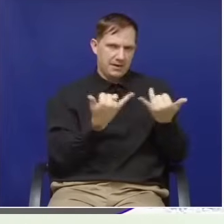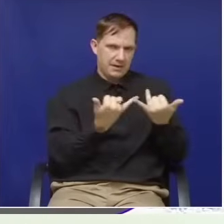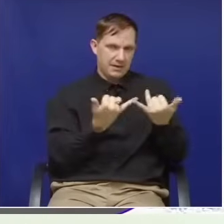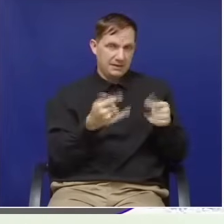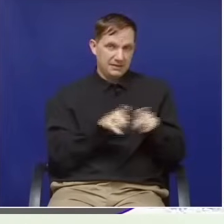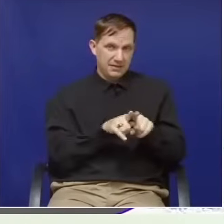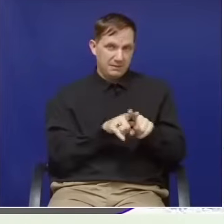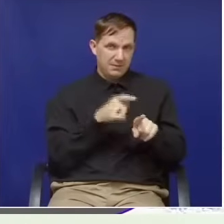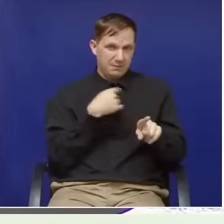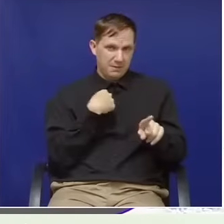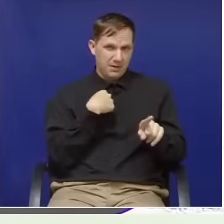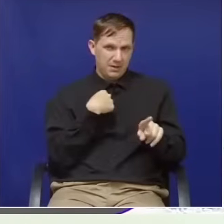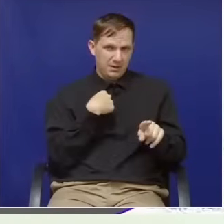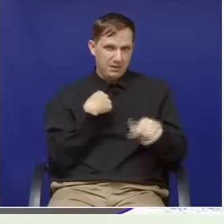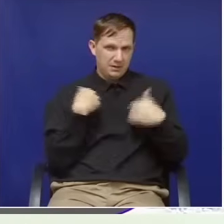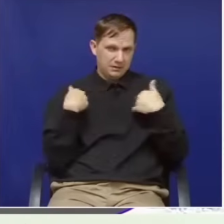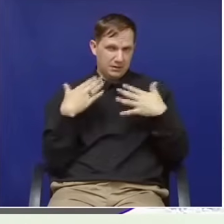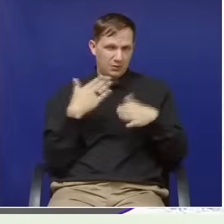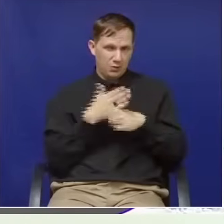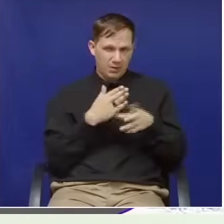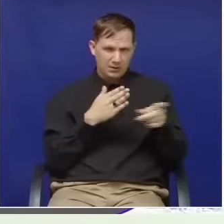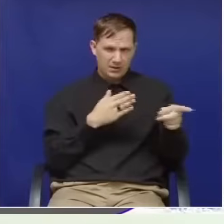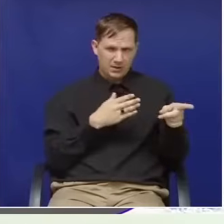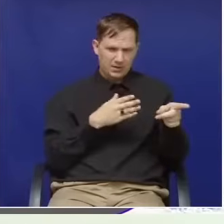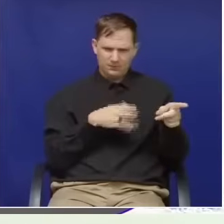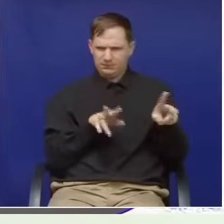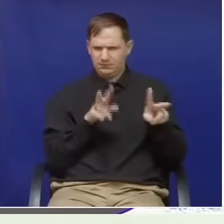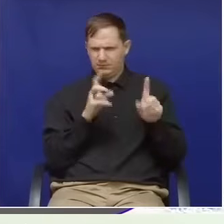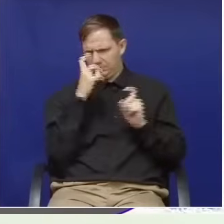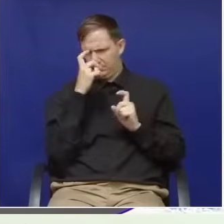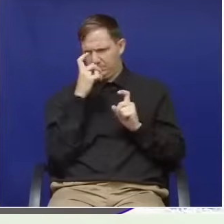arrived at that base. But